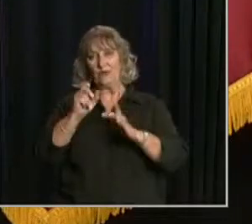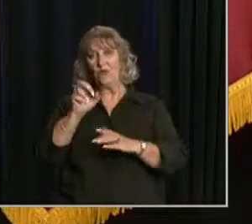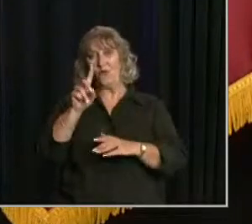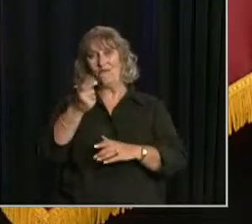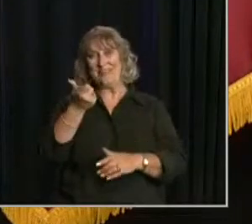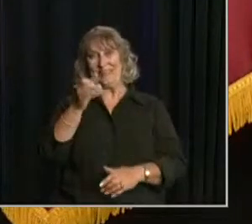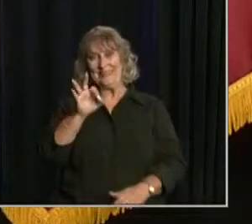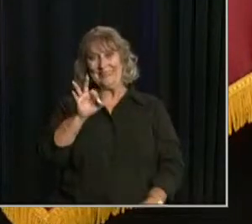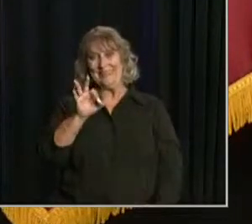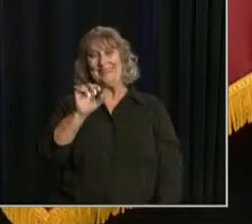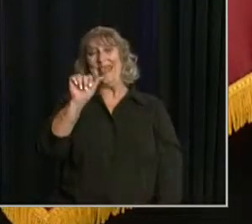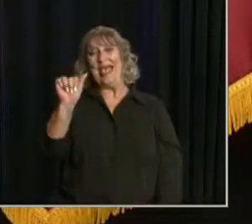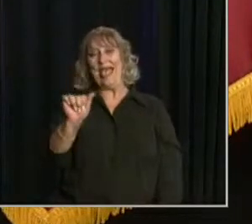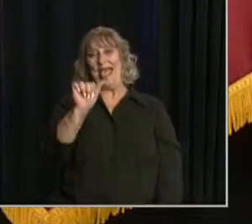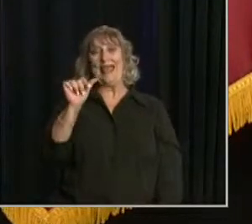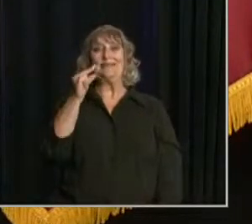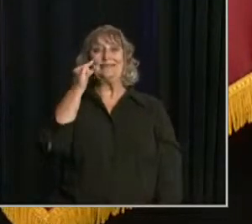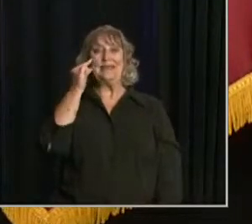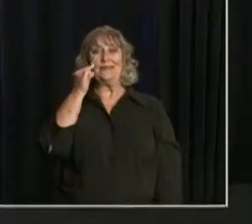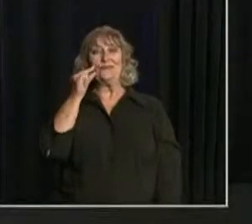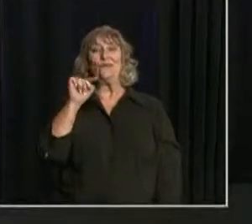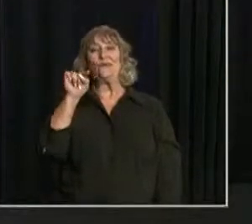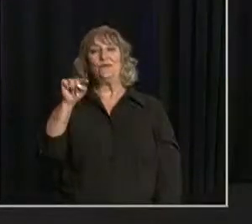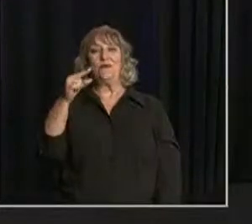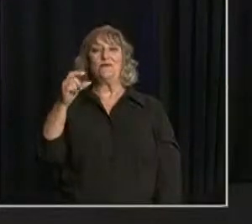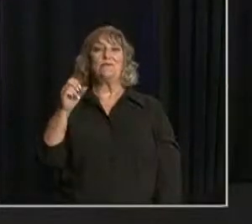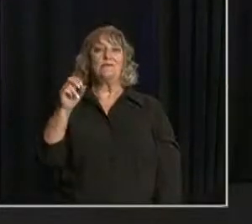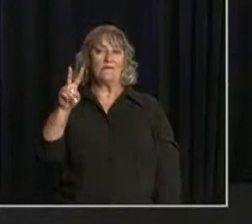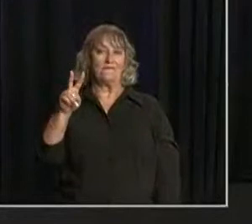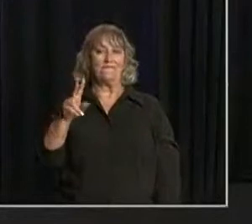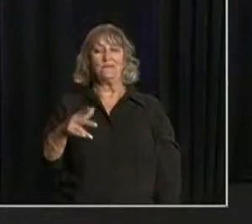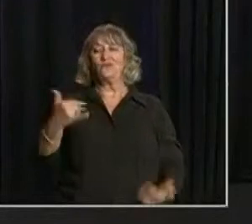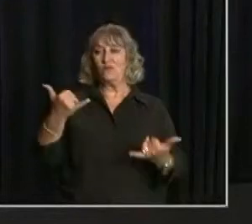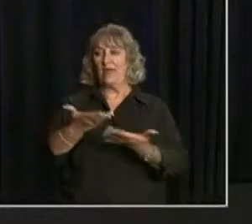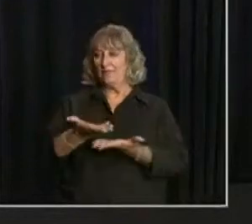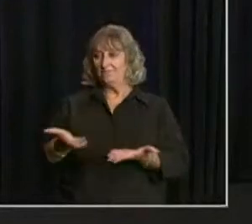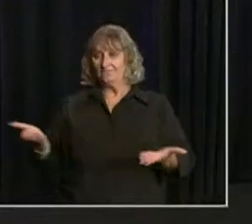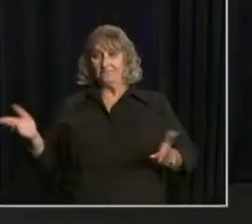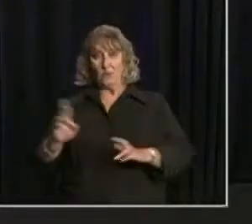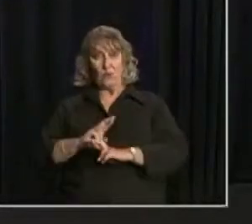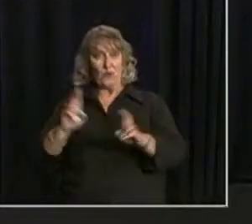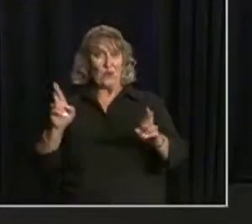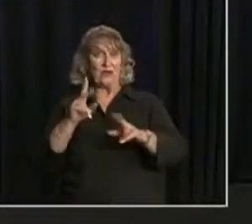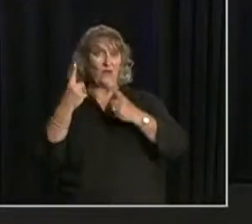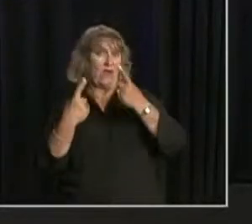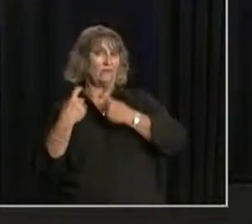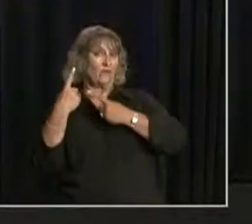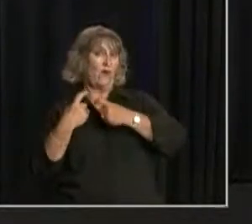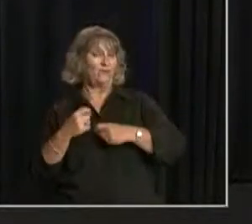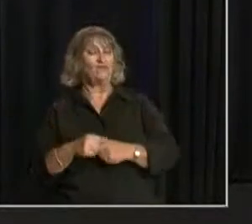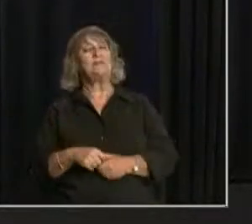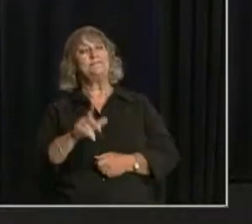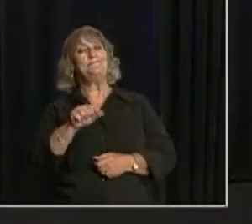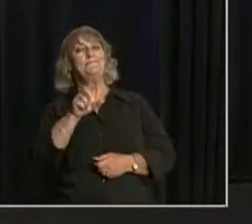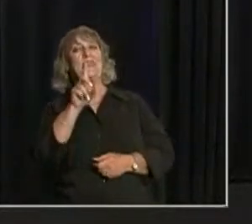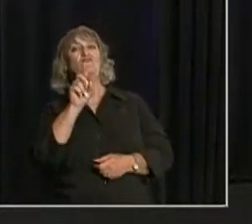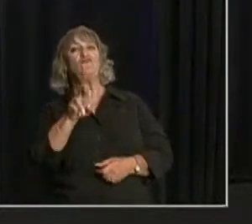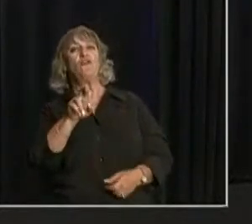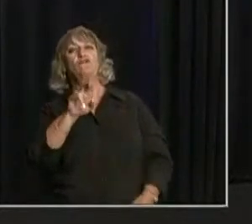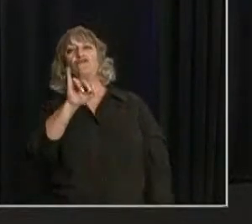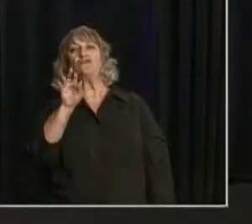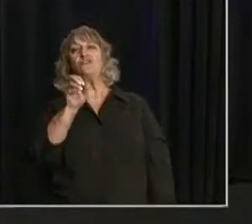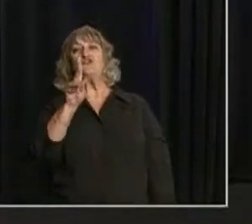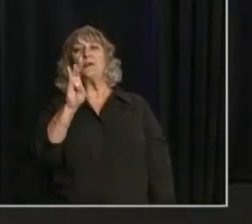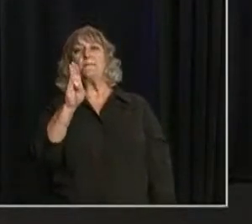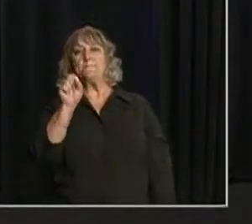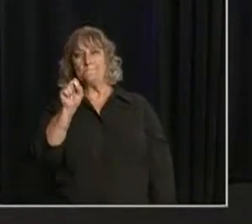covid19.sanantonio.gov. Again, Dr. Jacob, myself, and the commissioner are available for questions. Dr. Jacob, can you tell us how the first 3 days at the